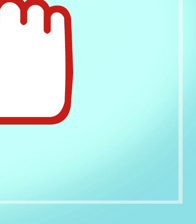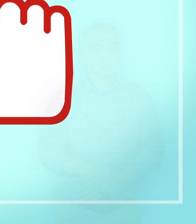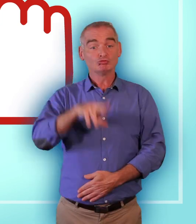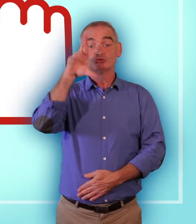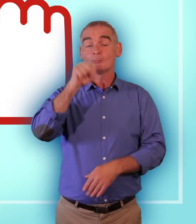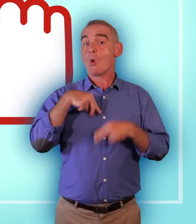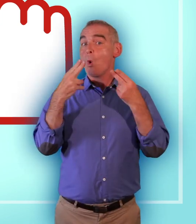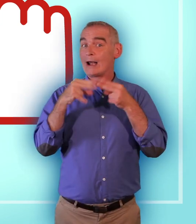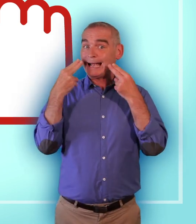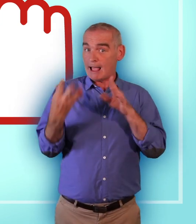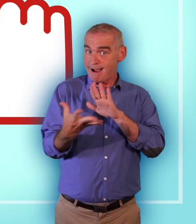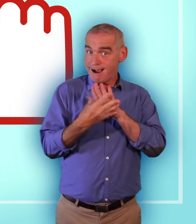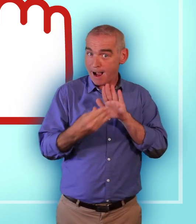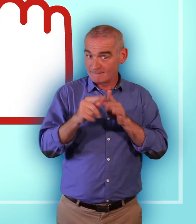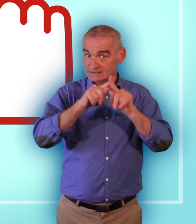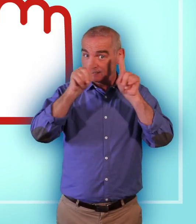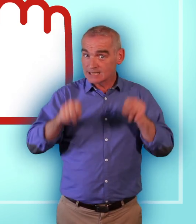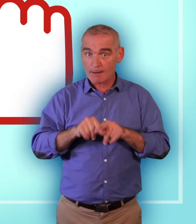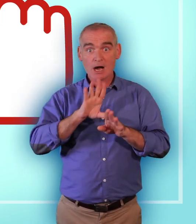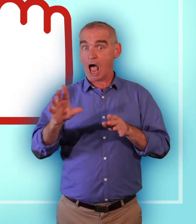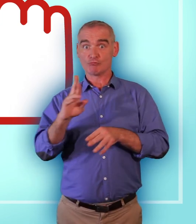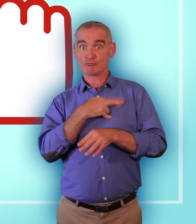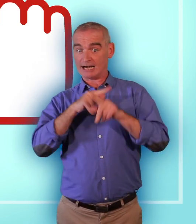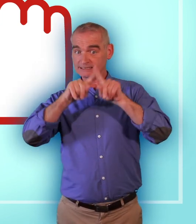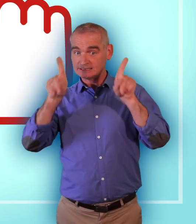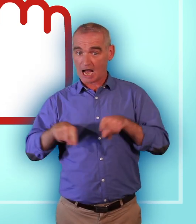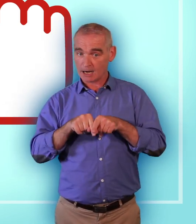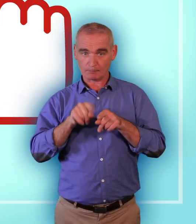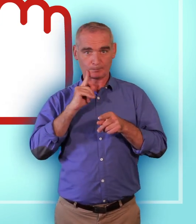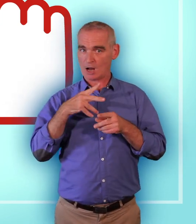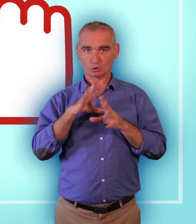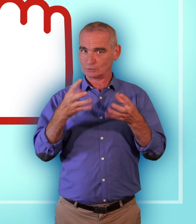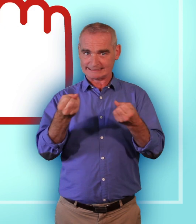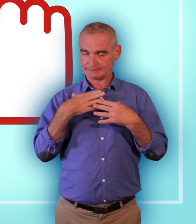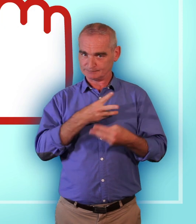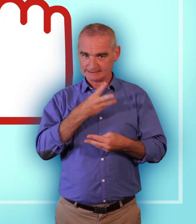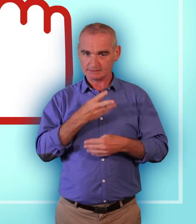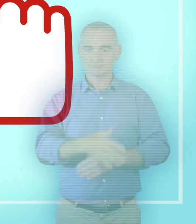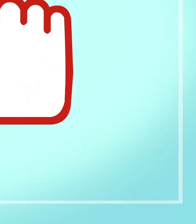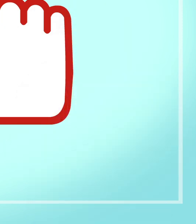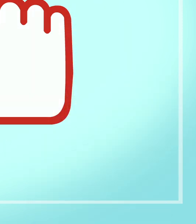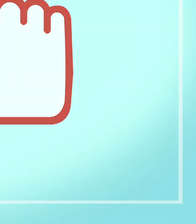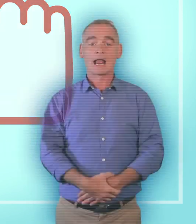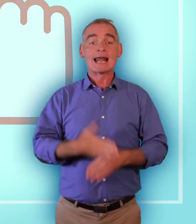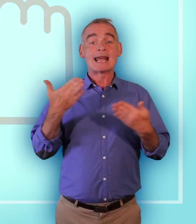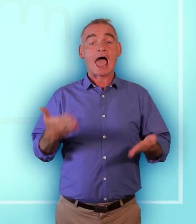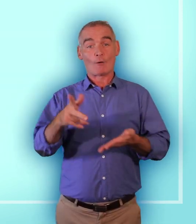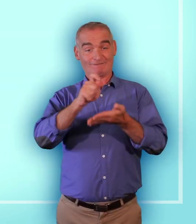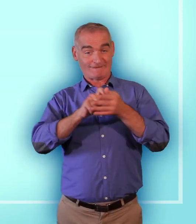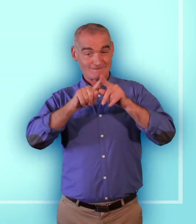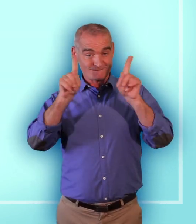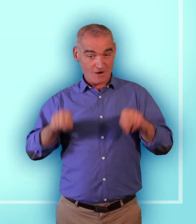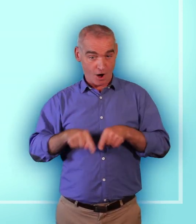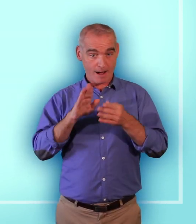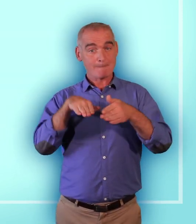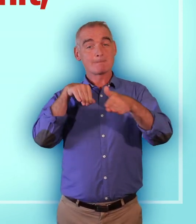Remember, we only need copies of your documents. Please don't send us original documents. So, now that you've filled in your